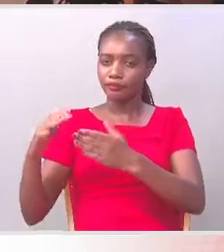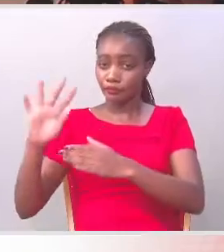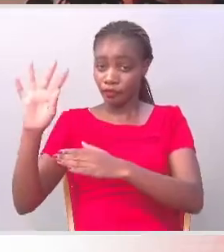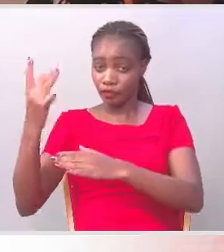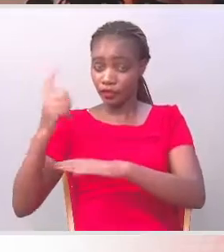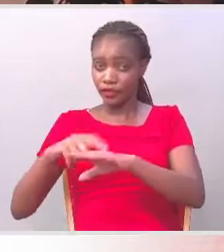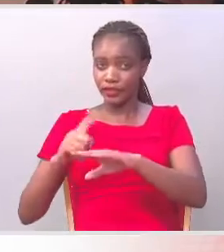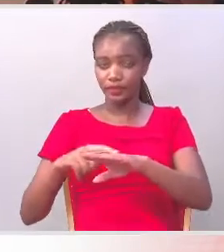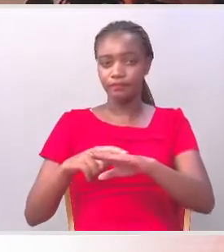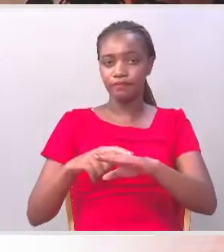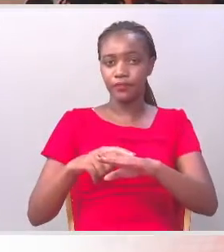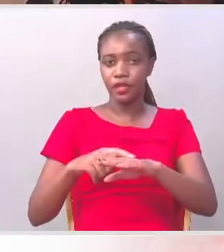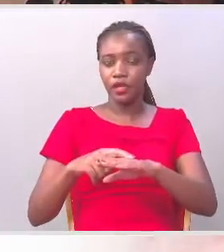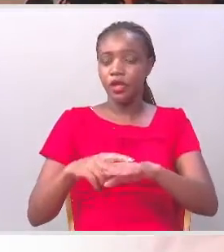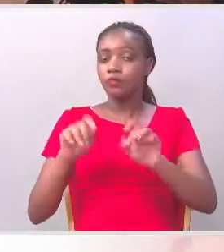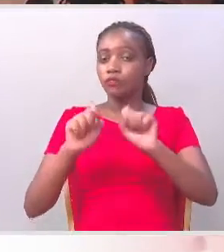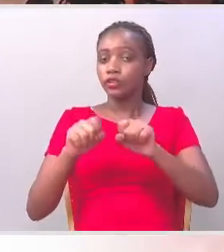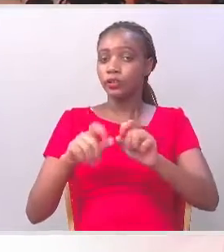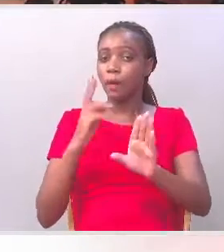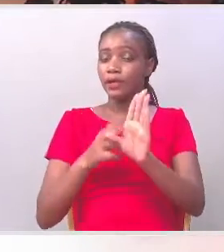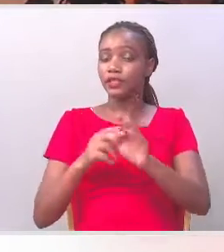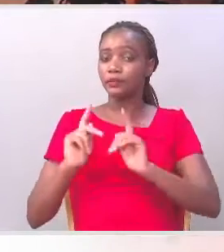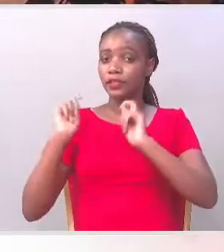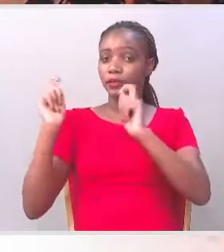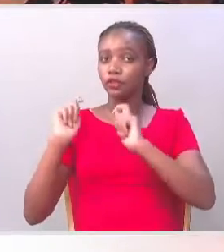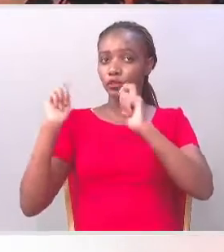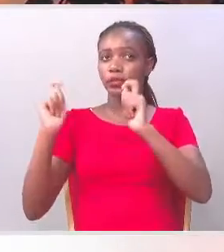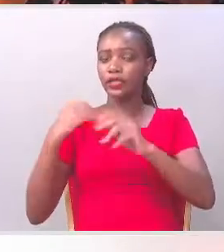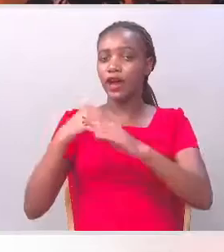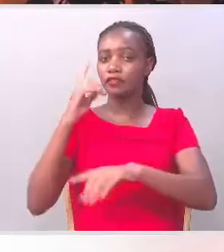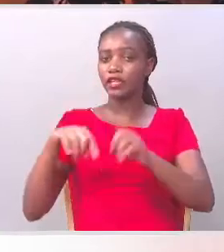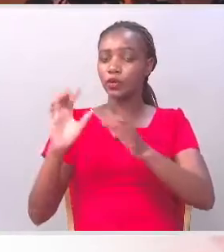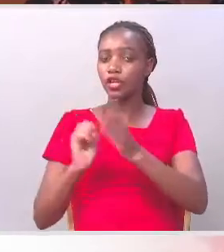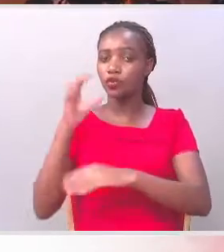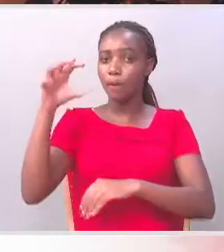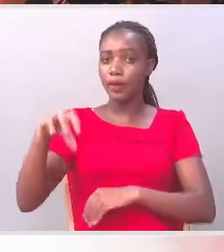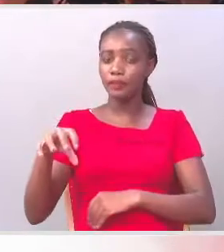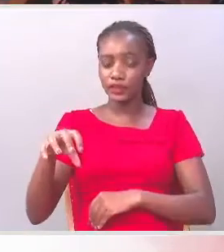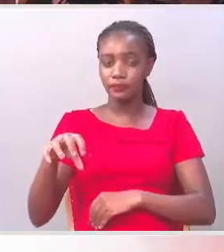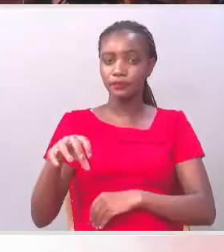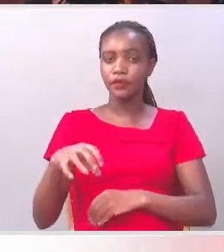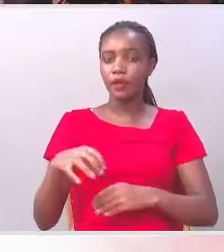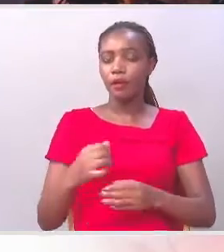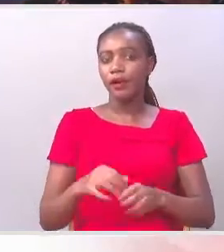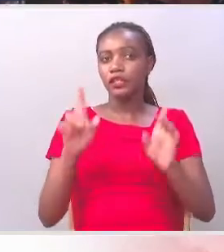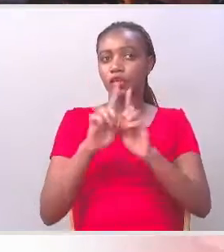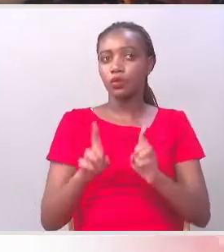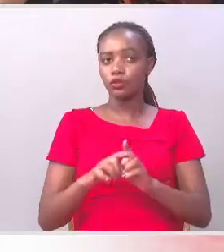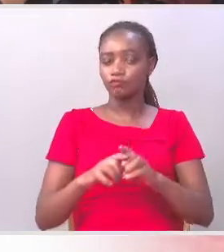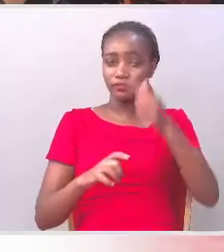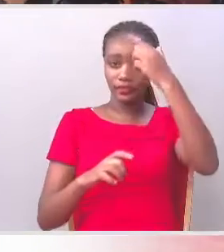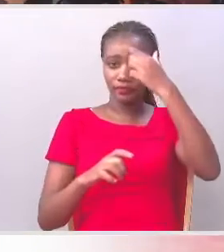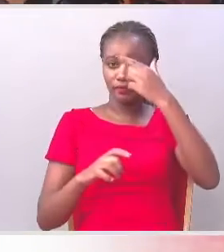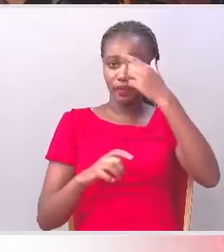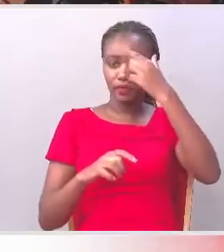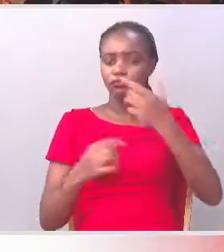closer to the Kenya National Rally Championship title following a victory in the penultimate KCB Thika Rally that started and ended